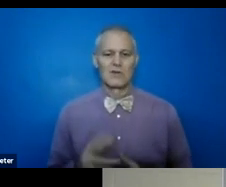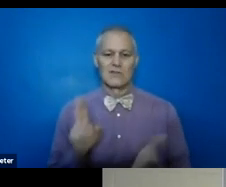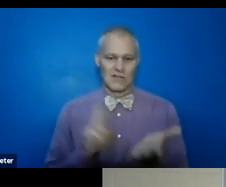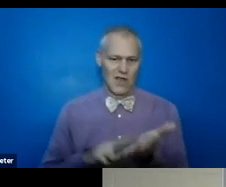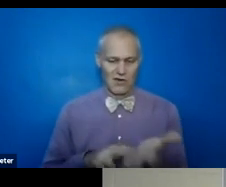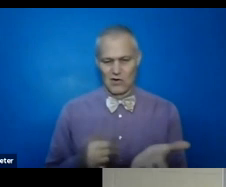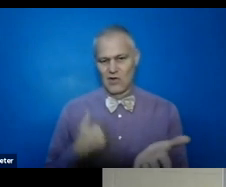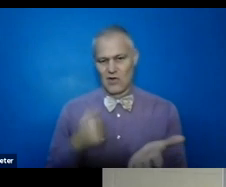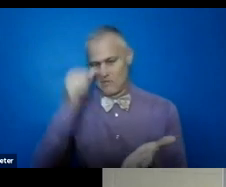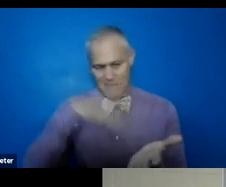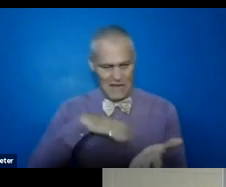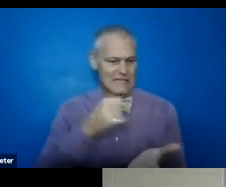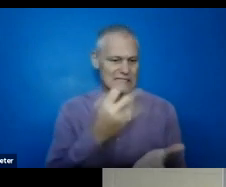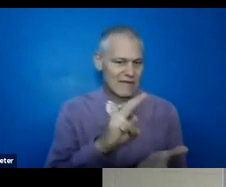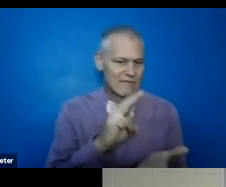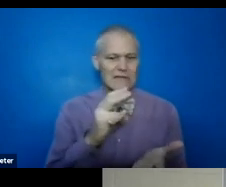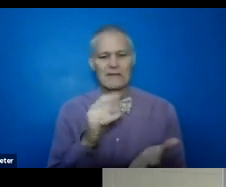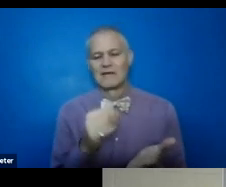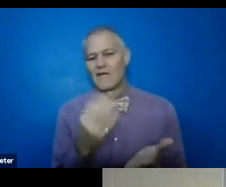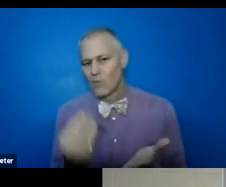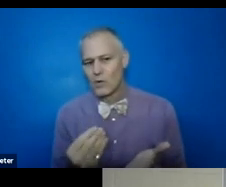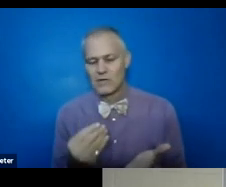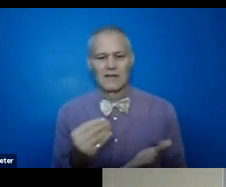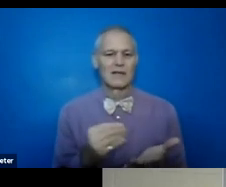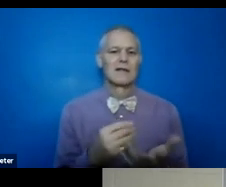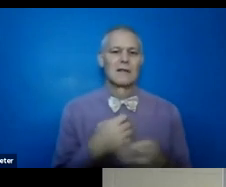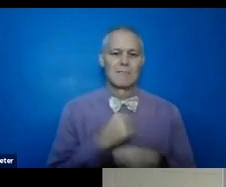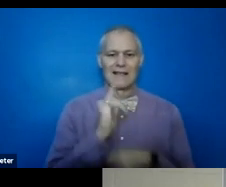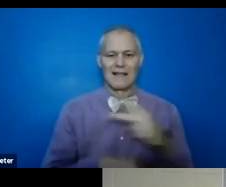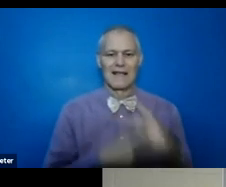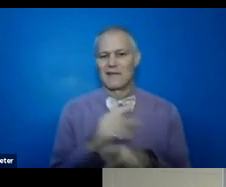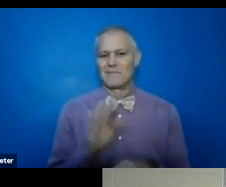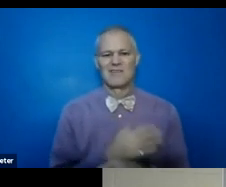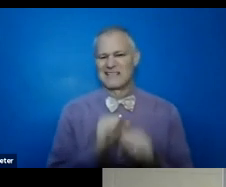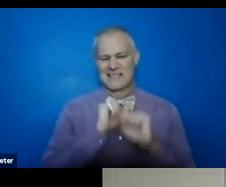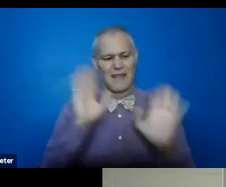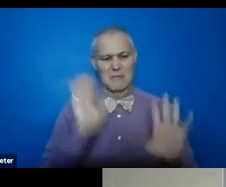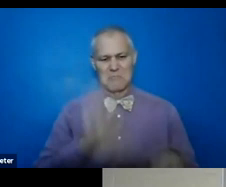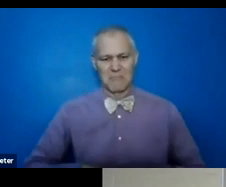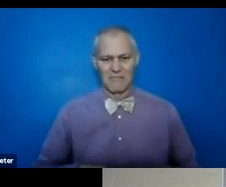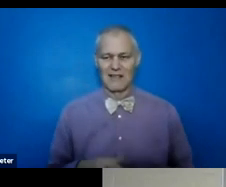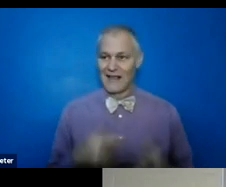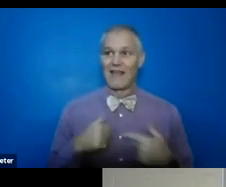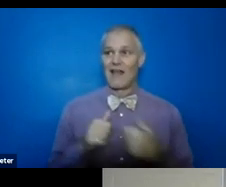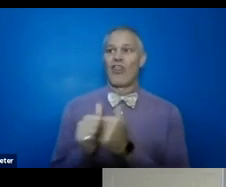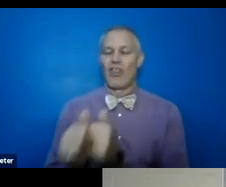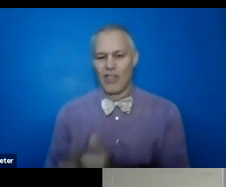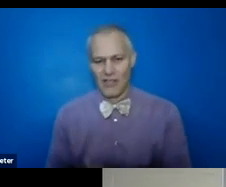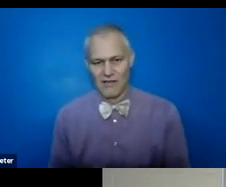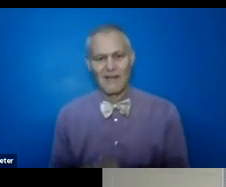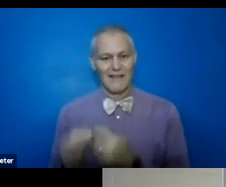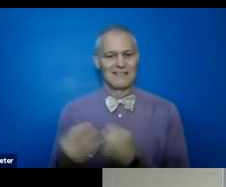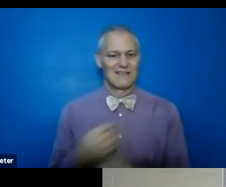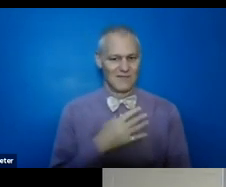men, 17 years old, 14 years old, and making this music, it's nothing. And these young kids are following them, and that's where the influences come from.